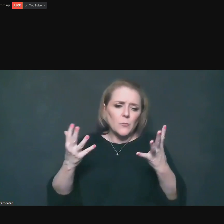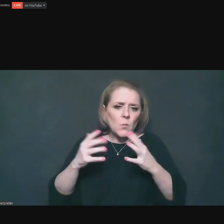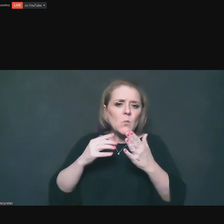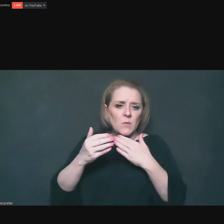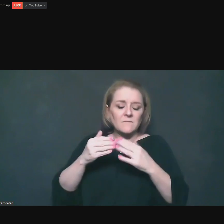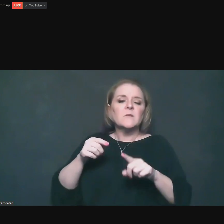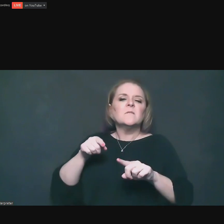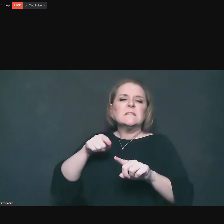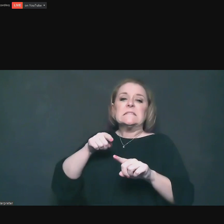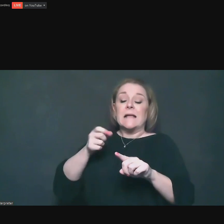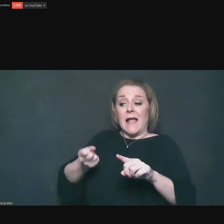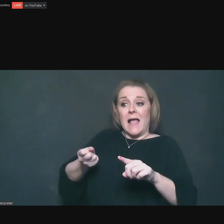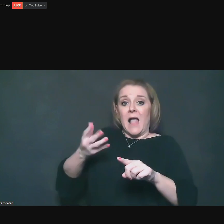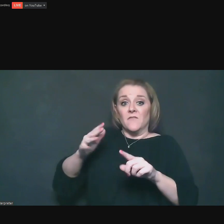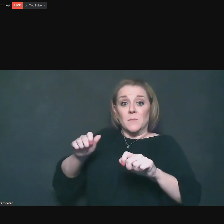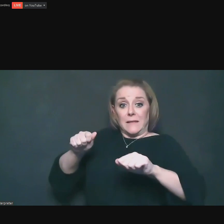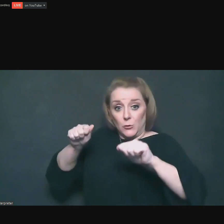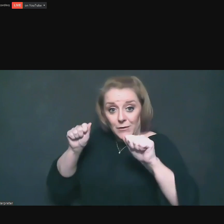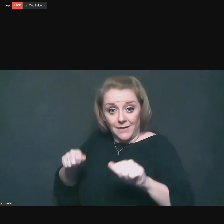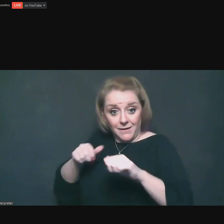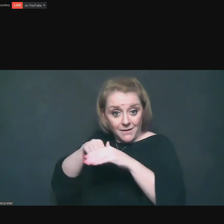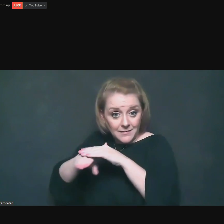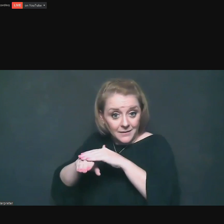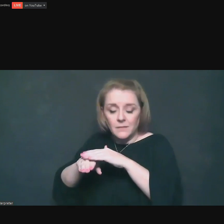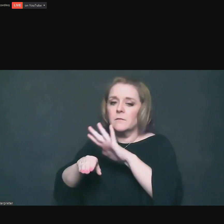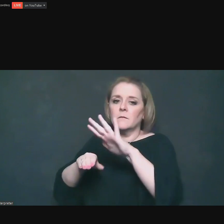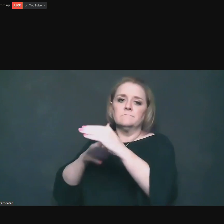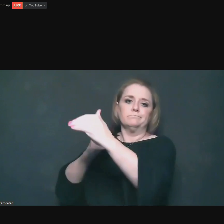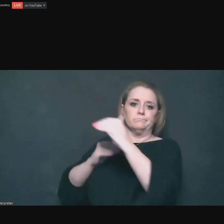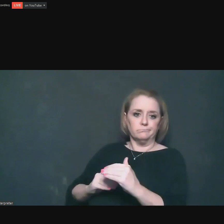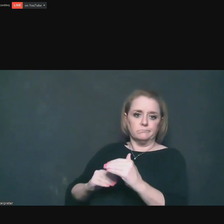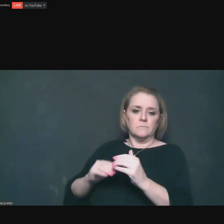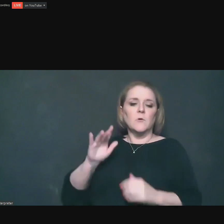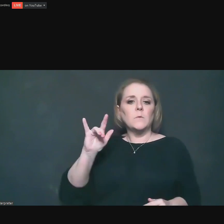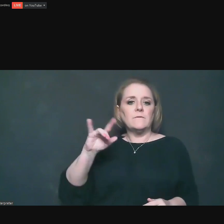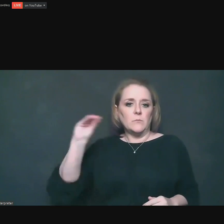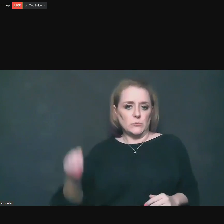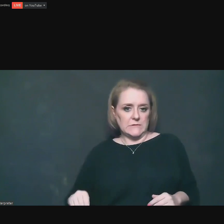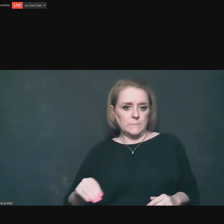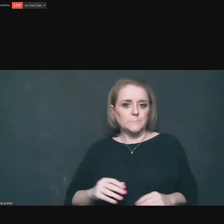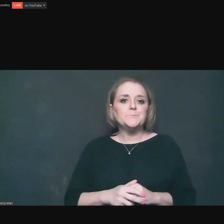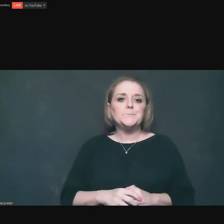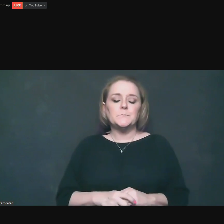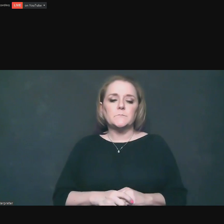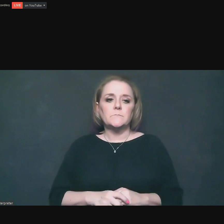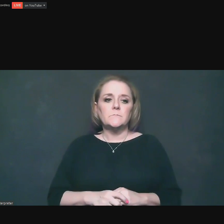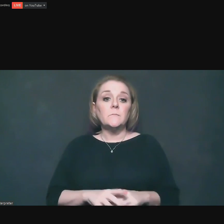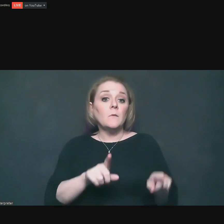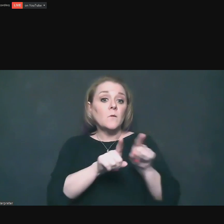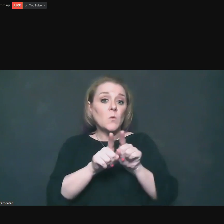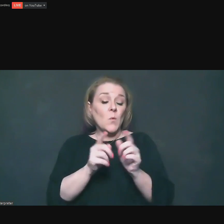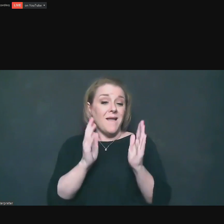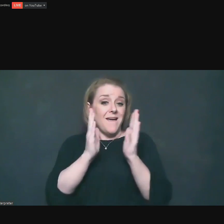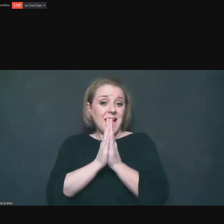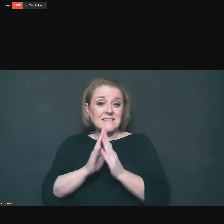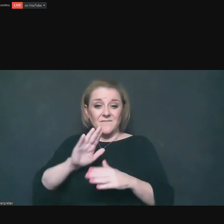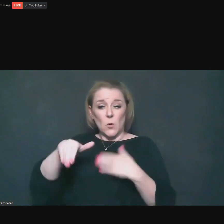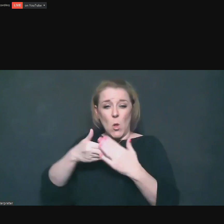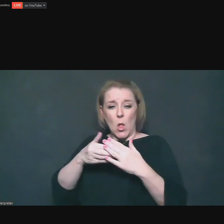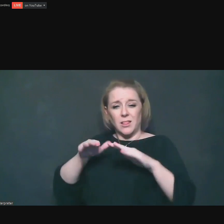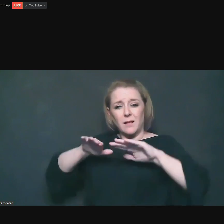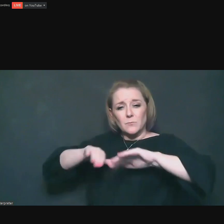what the operator of that pool is recommending. We're also asking for all furniture in the pool area to